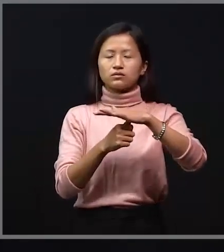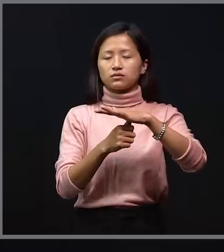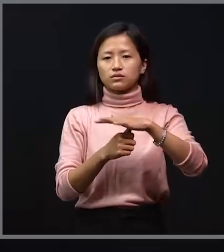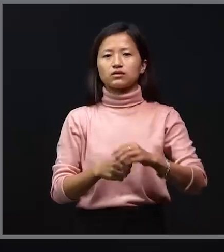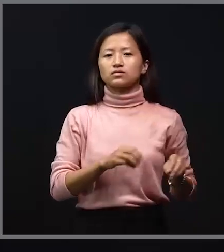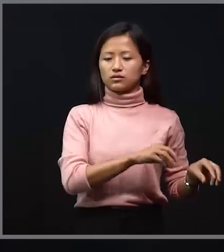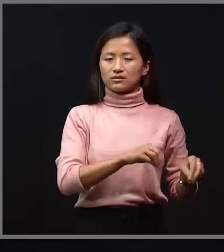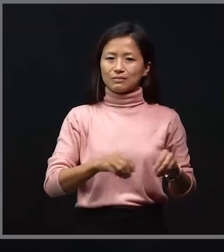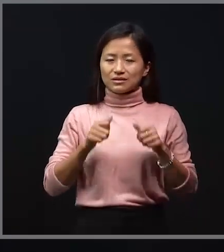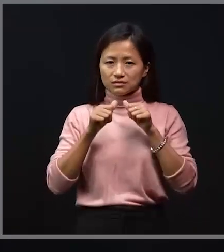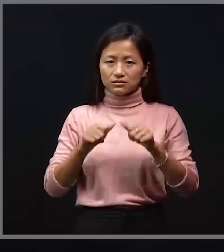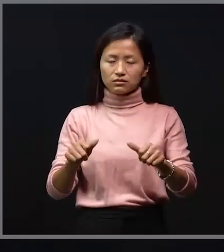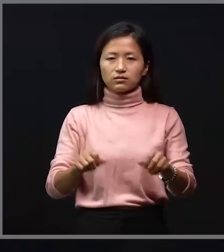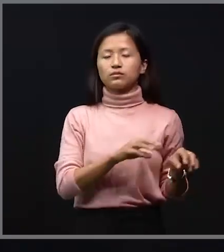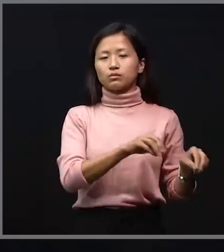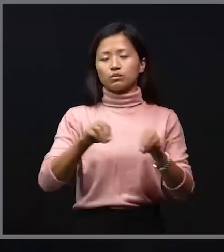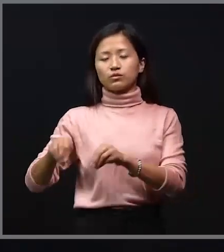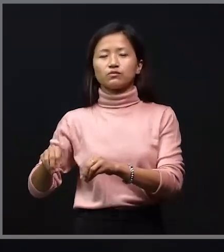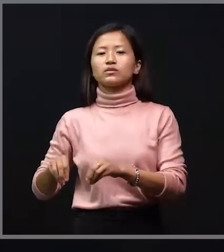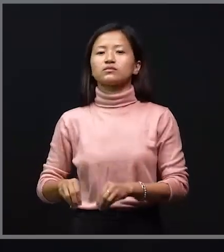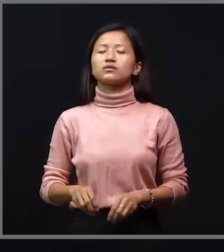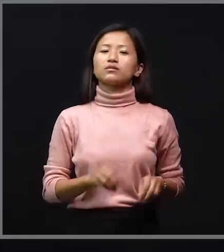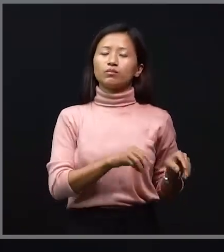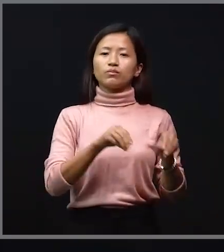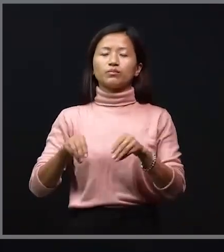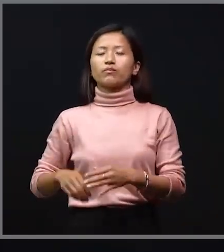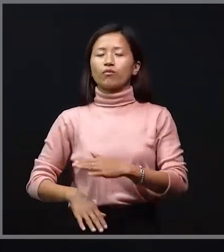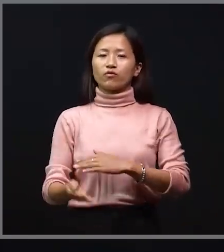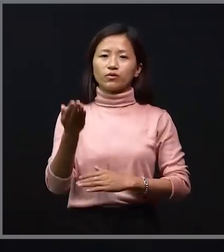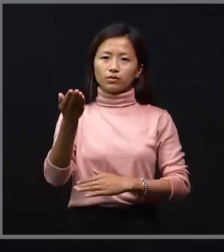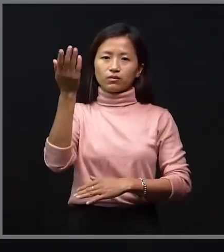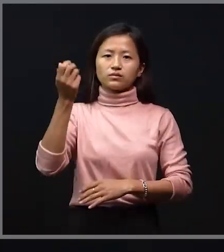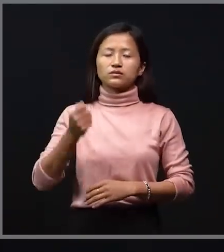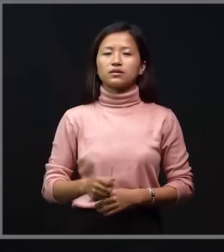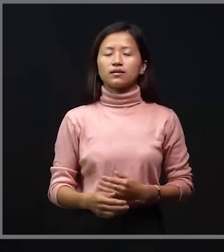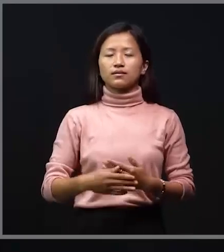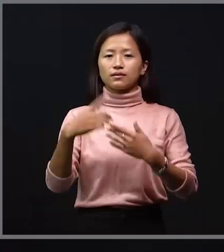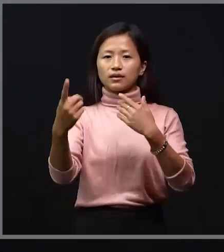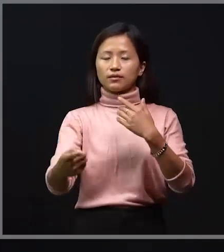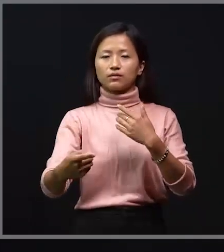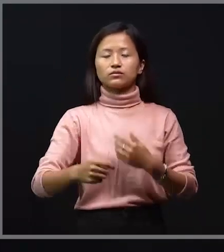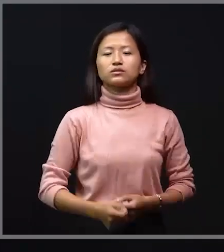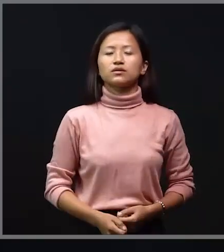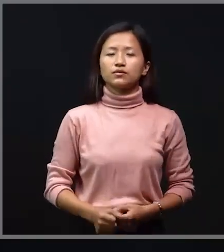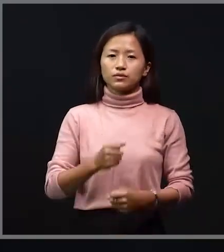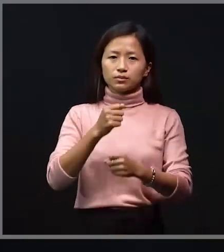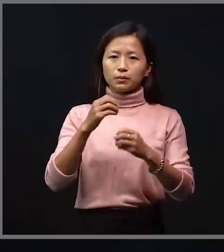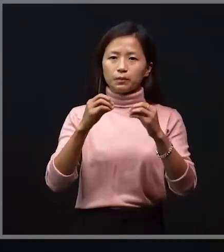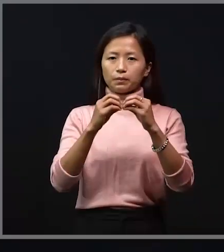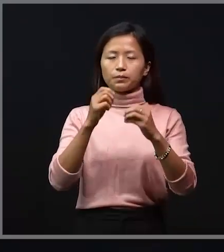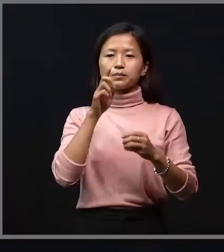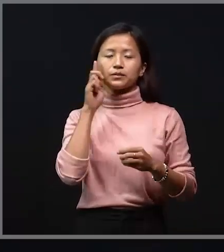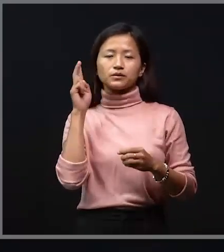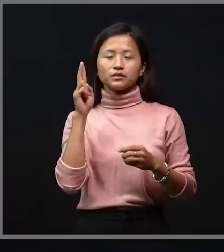the movement went on. Okay, and at the later part, what happened was the British government, they decided to have